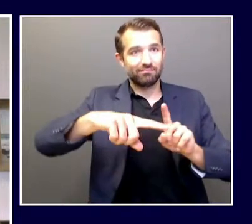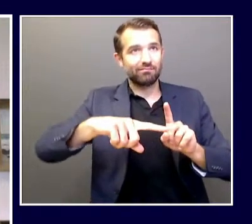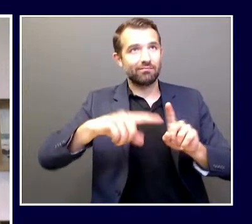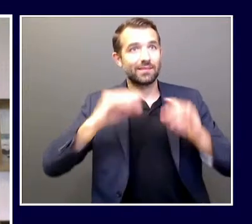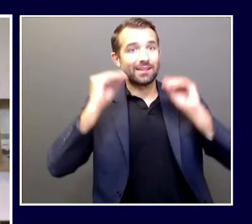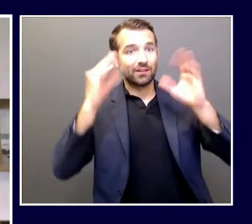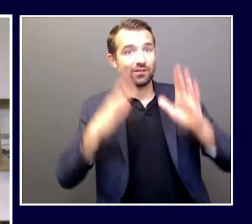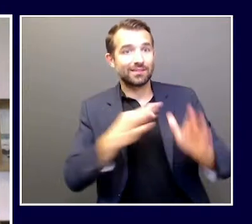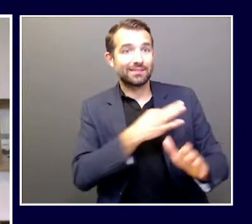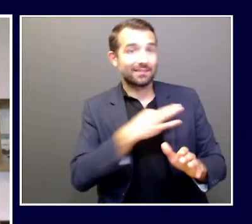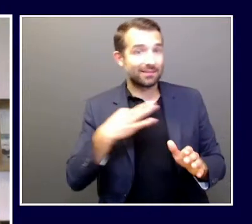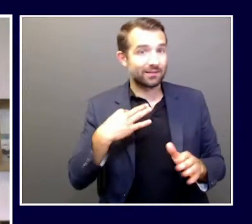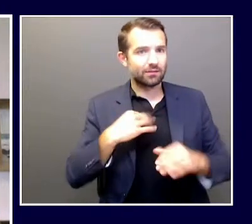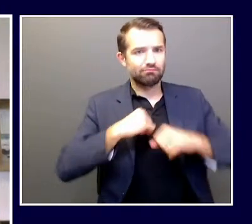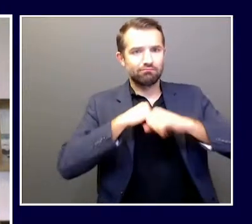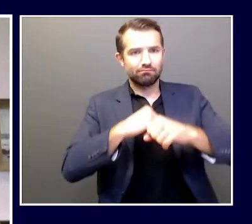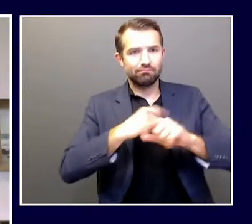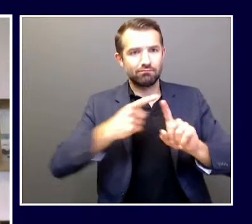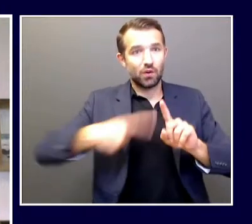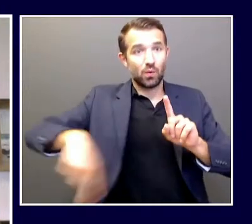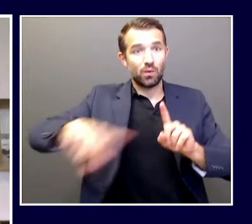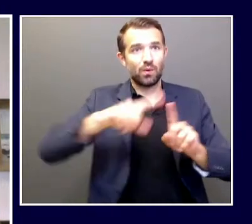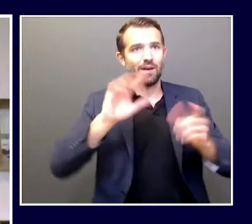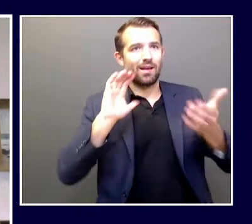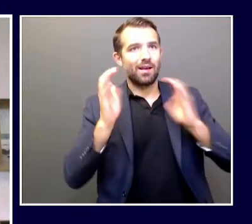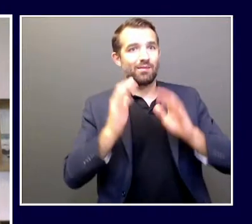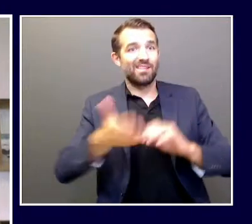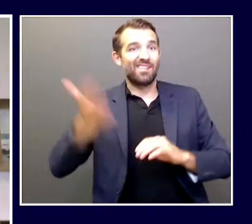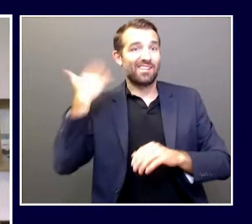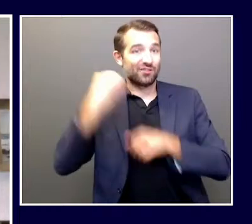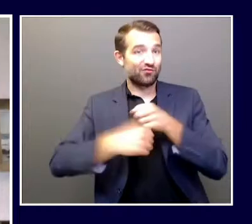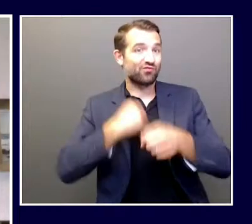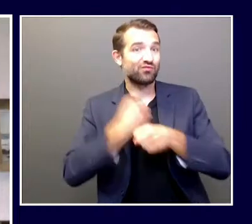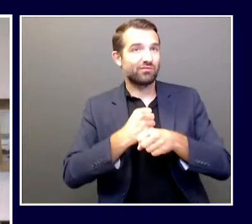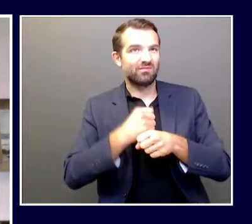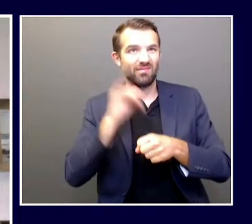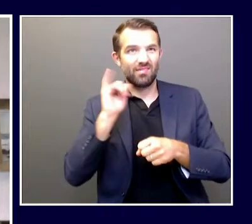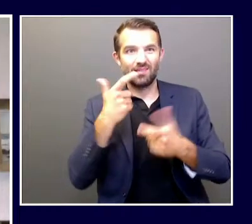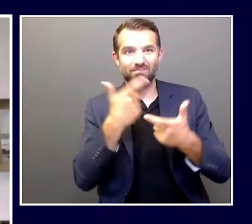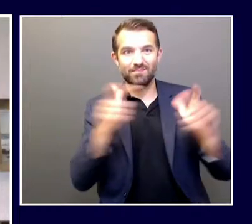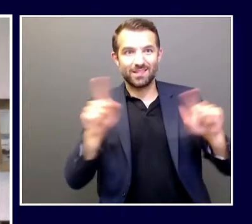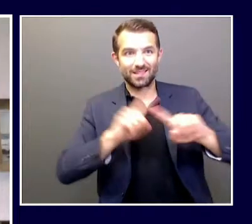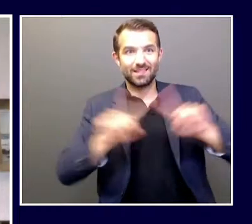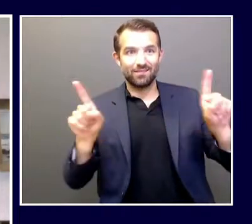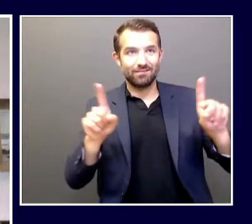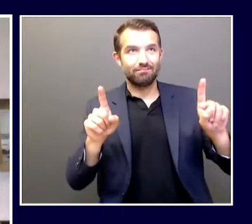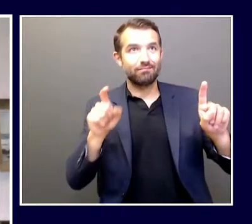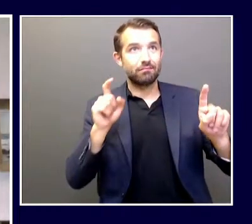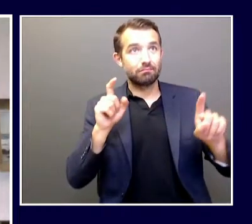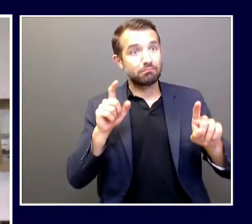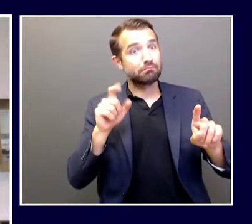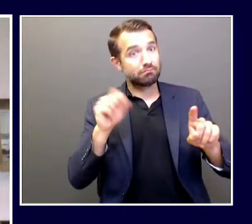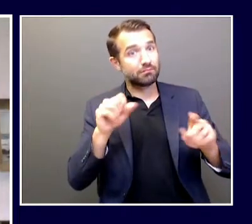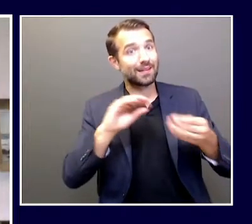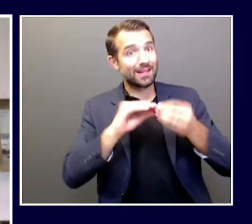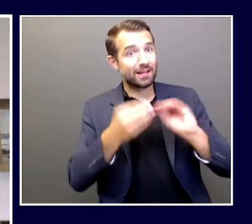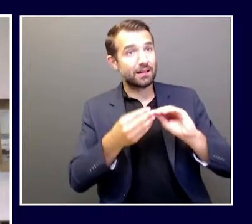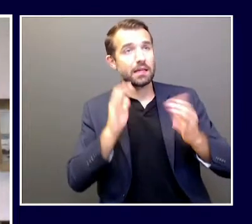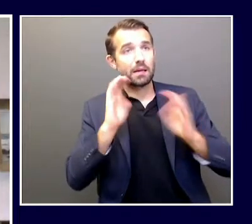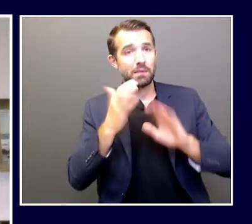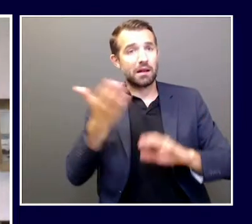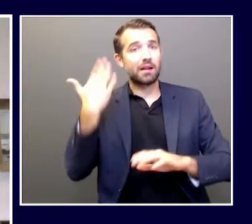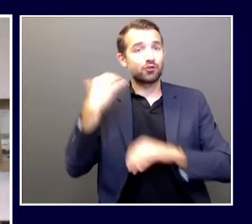ago. That, to me, is the principal difference. Even though case rates are higher, our wherewithal and ability to keep kids